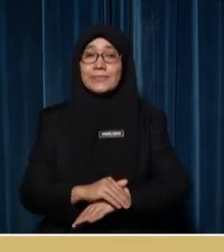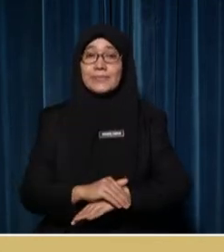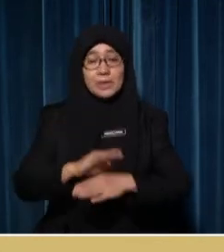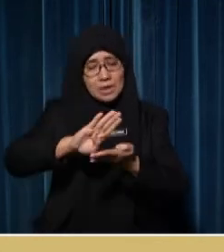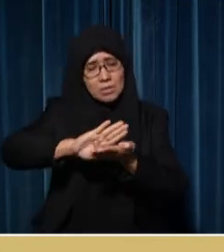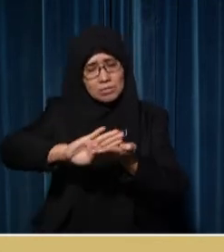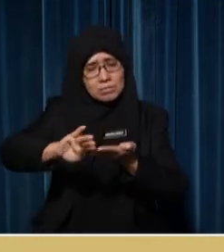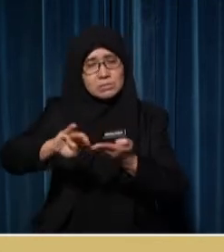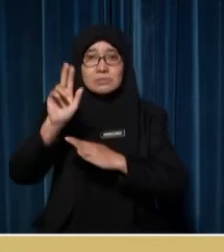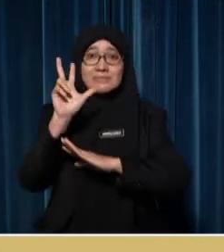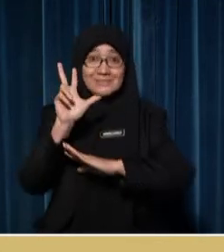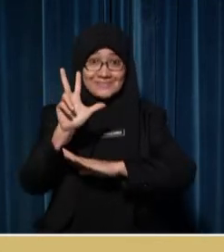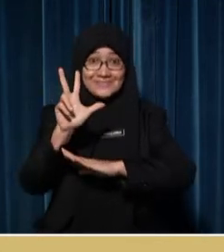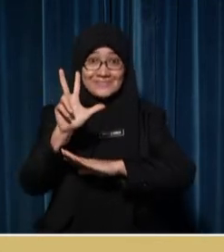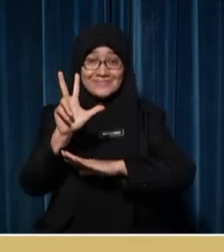minus 3.